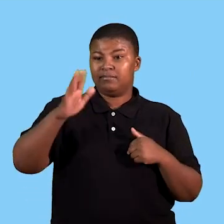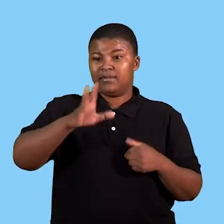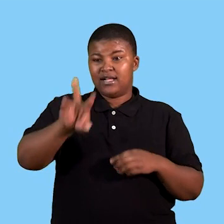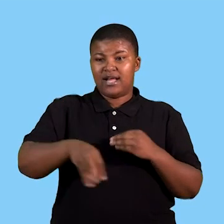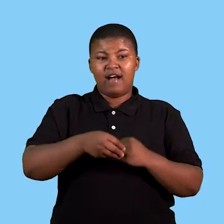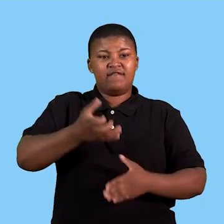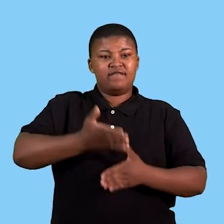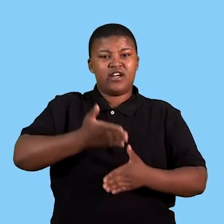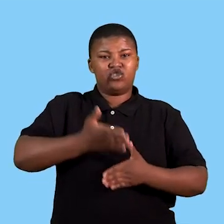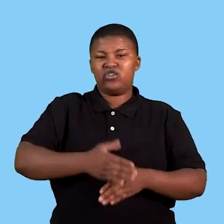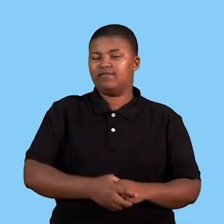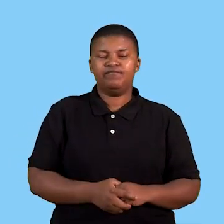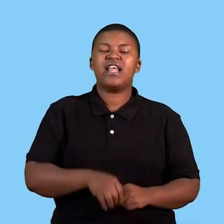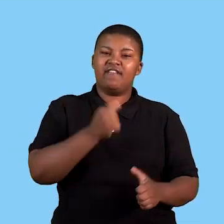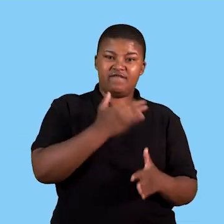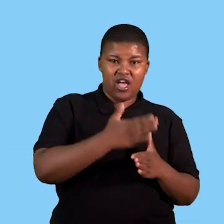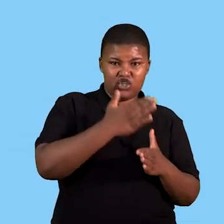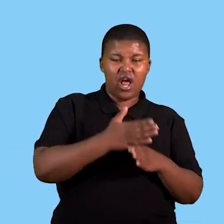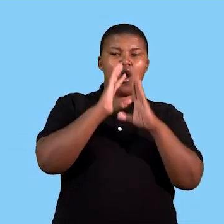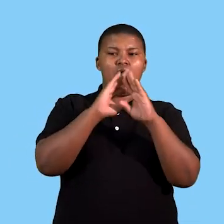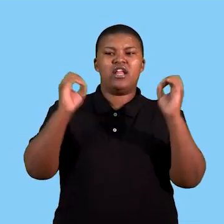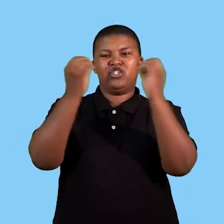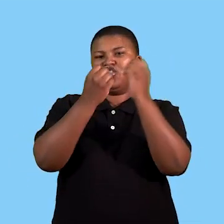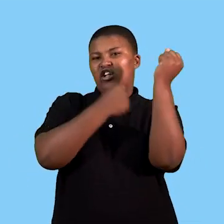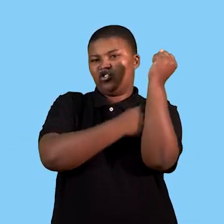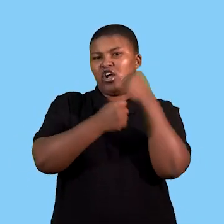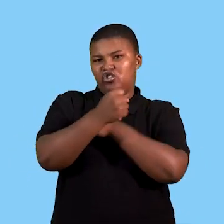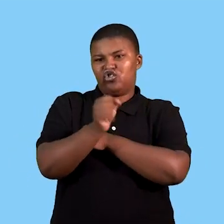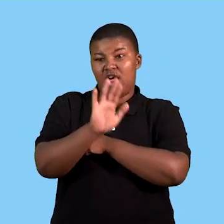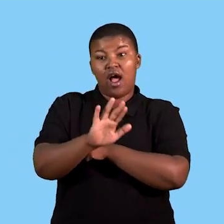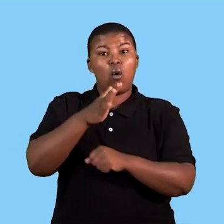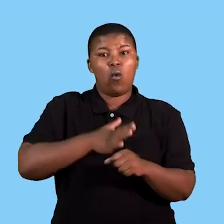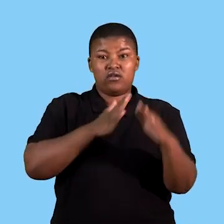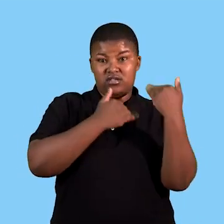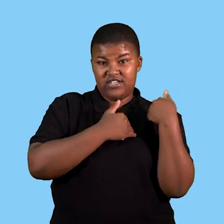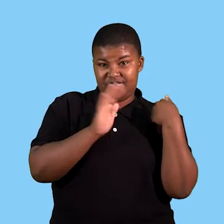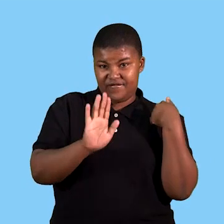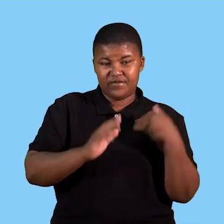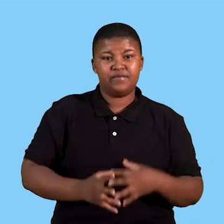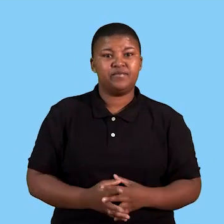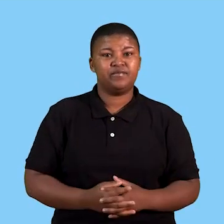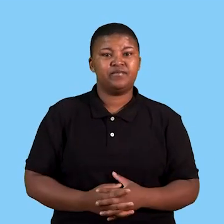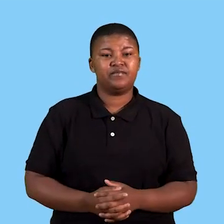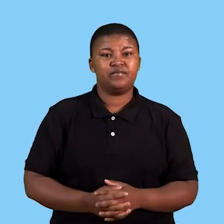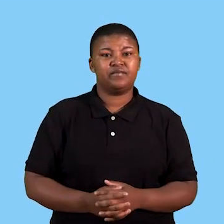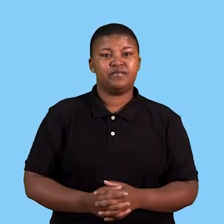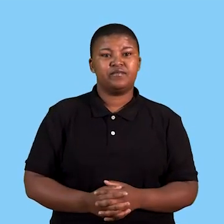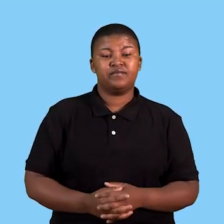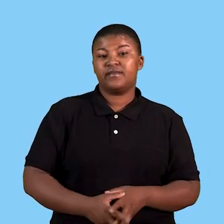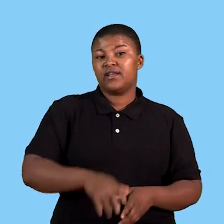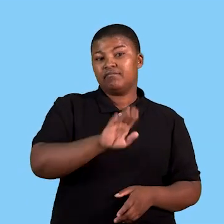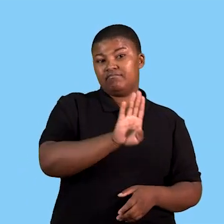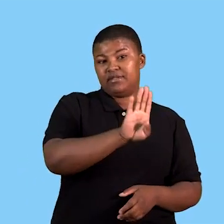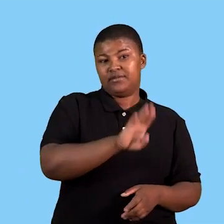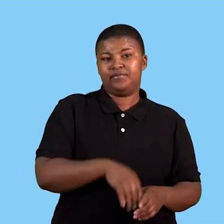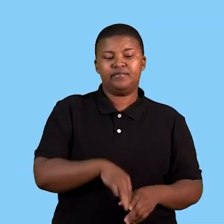write functional, we will write functional organizational structure, just to be safe. Then the second